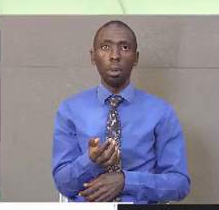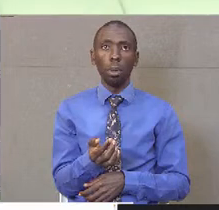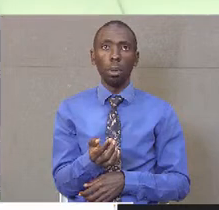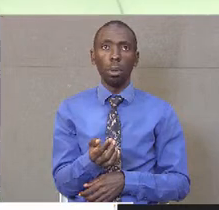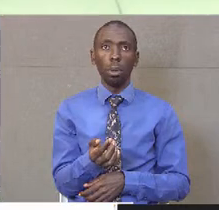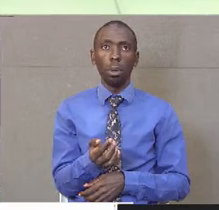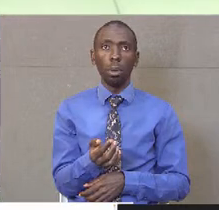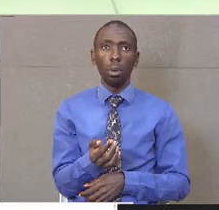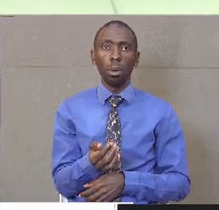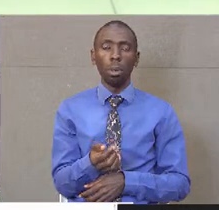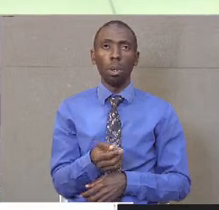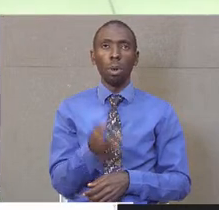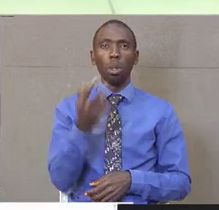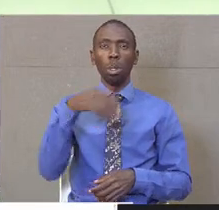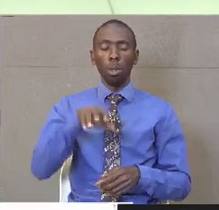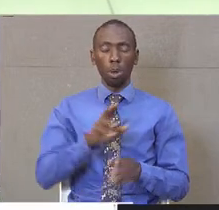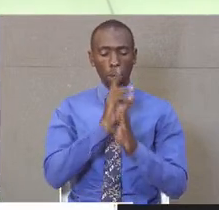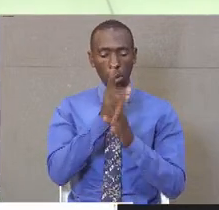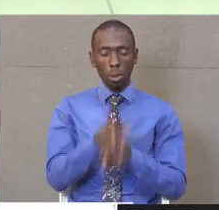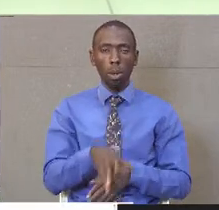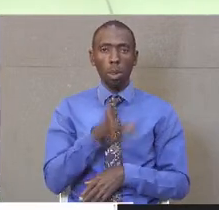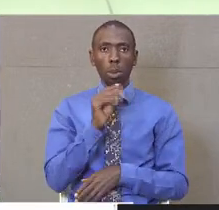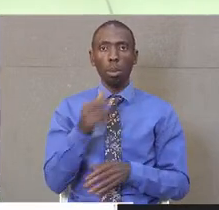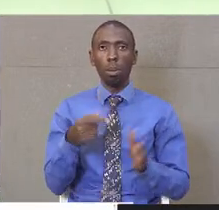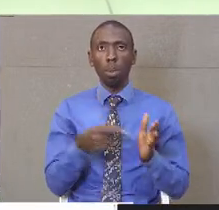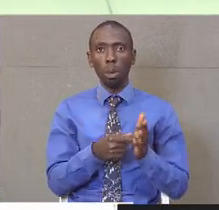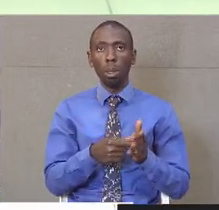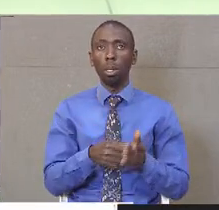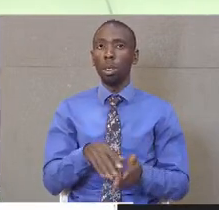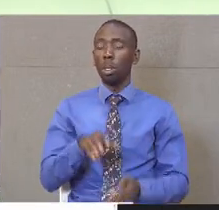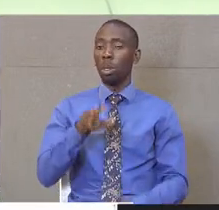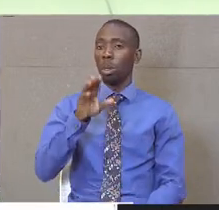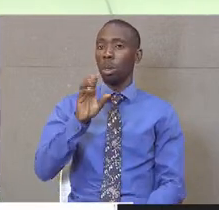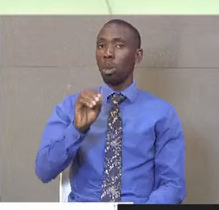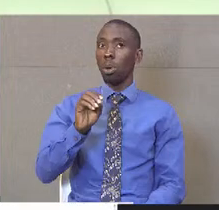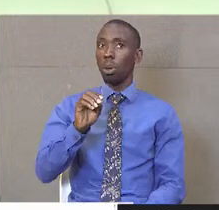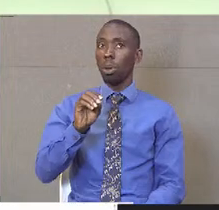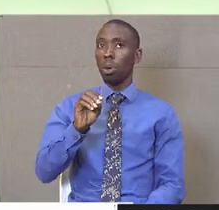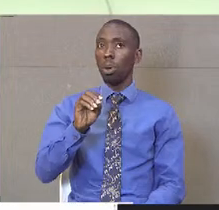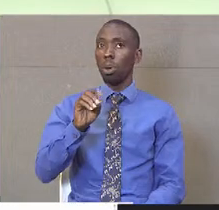Right, Honorable Speaker, the point I want to make is about the oxygen plants.